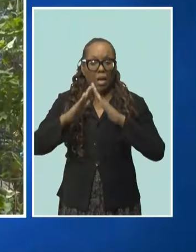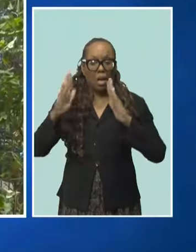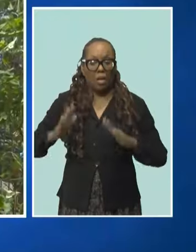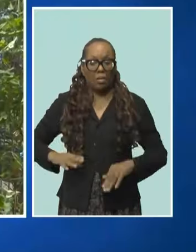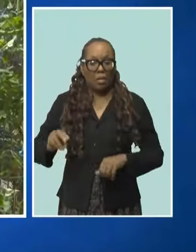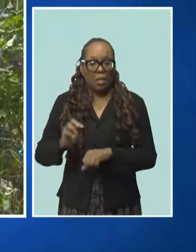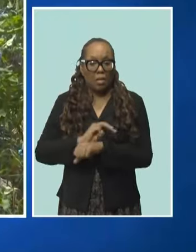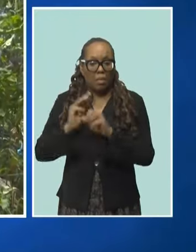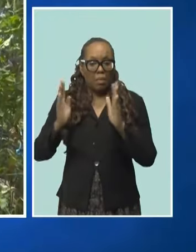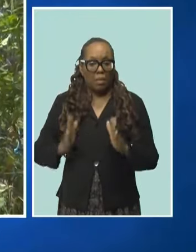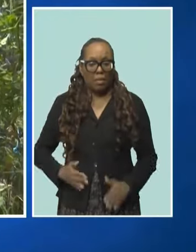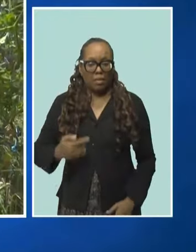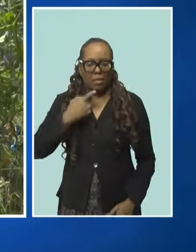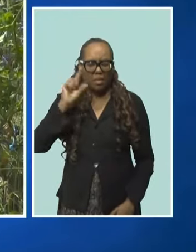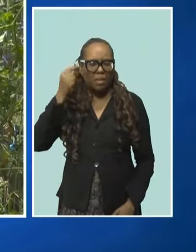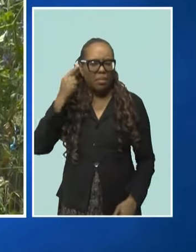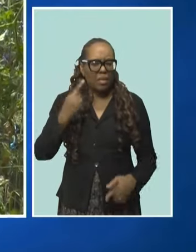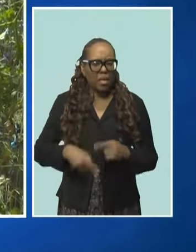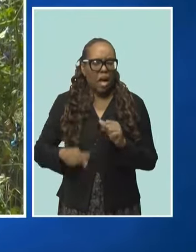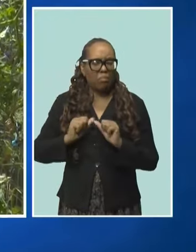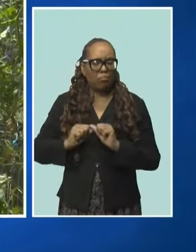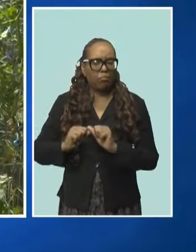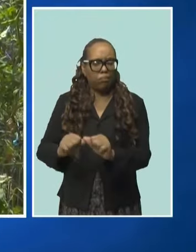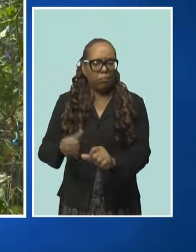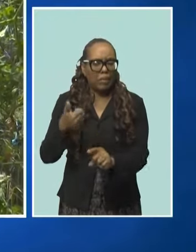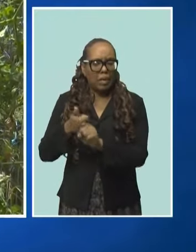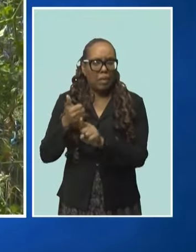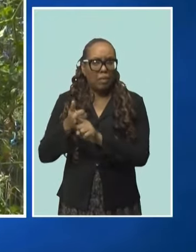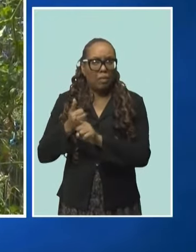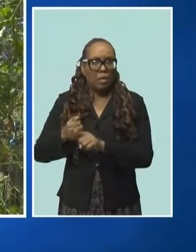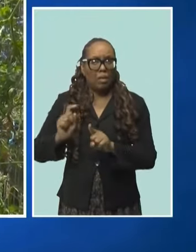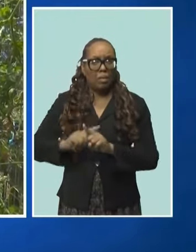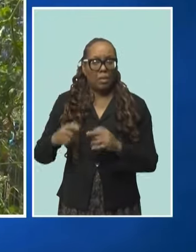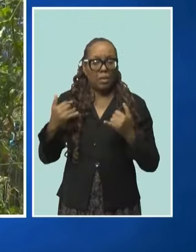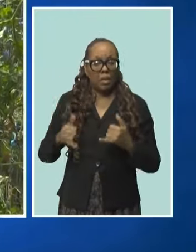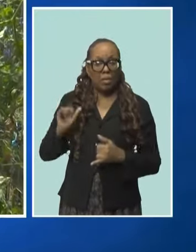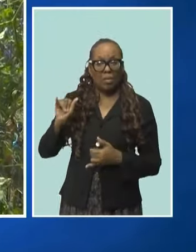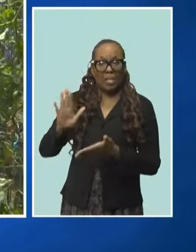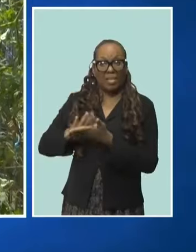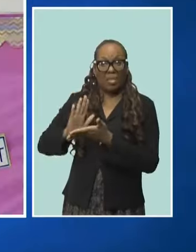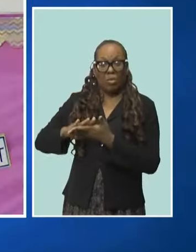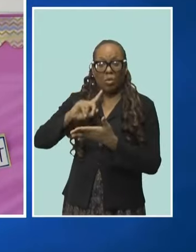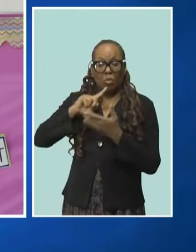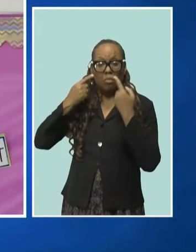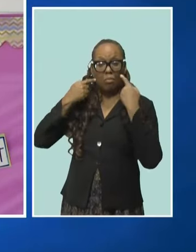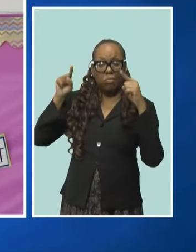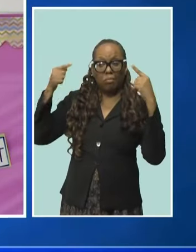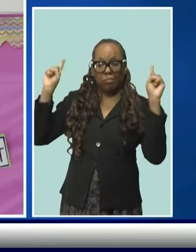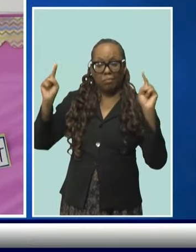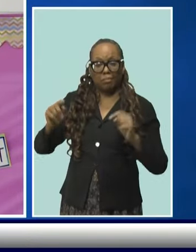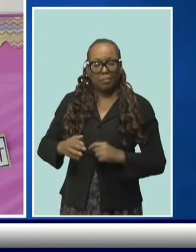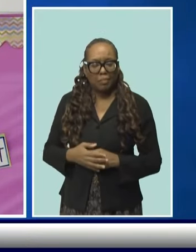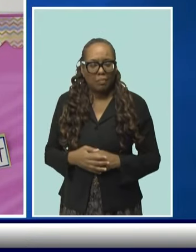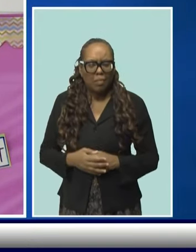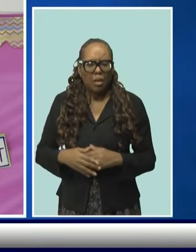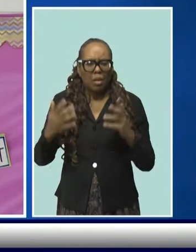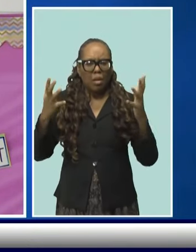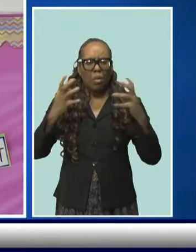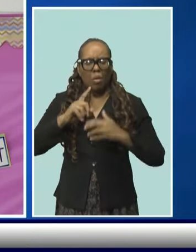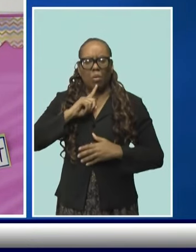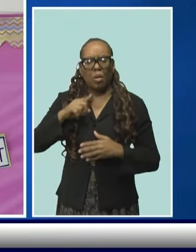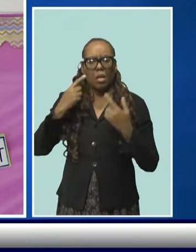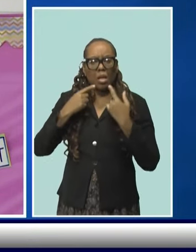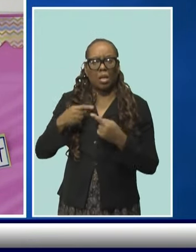do it all, and such an initiative is an achievement for the school. And for us to truly achieve